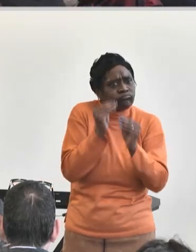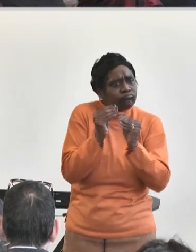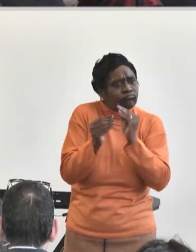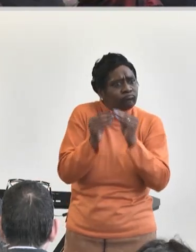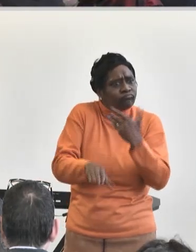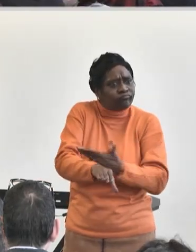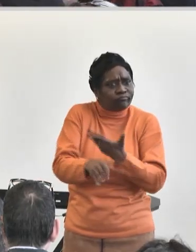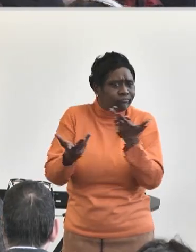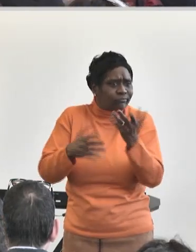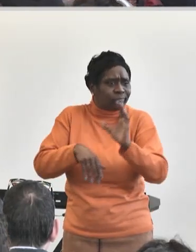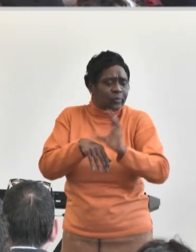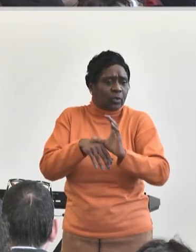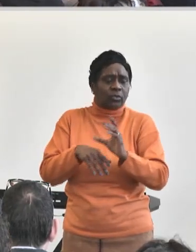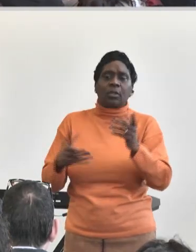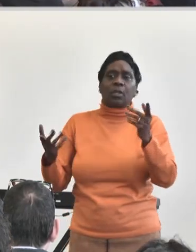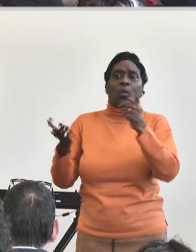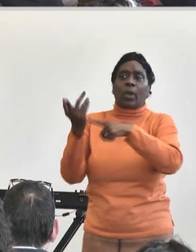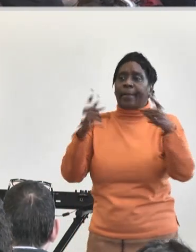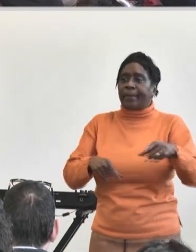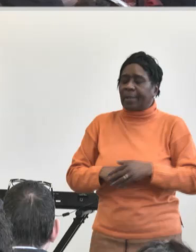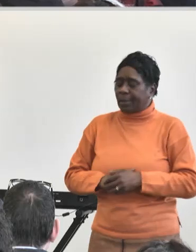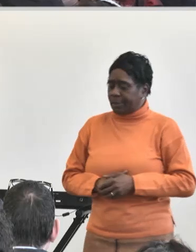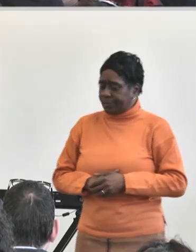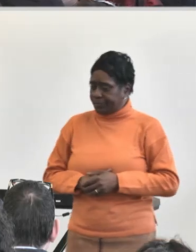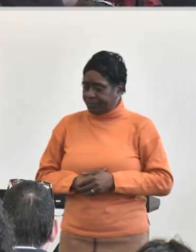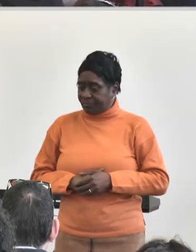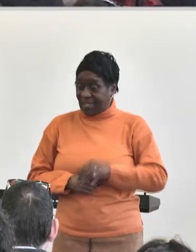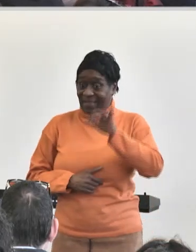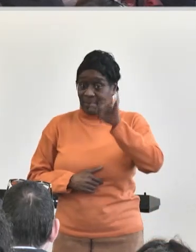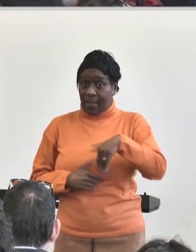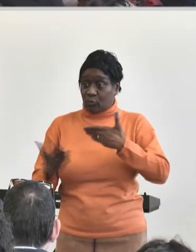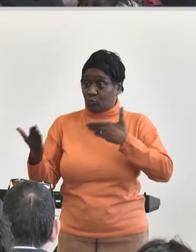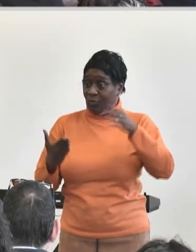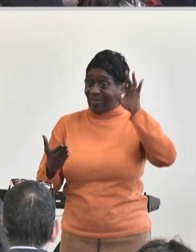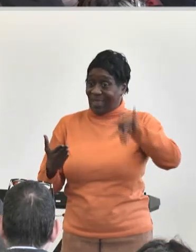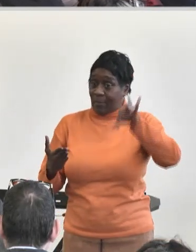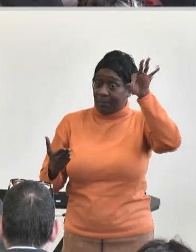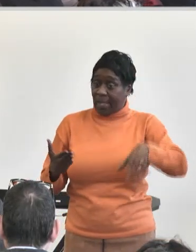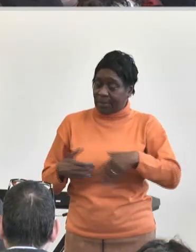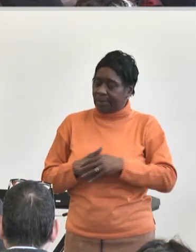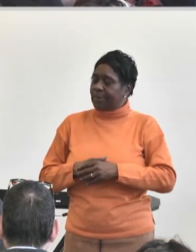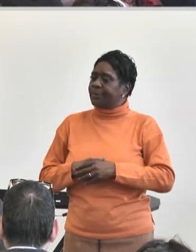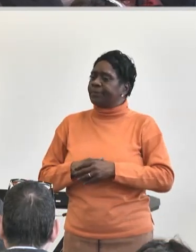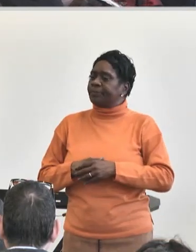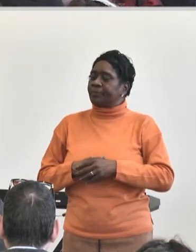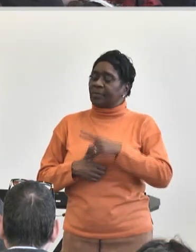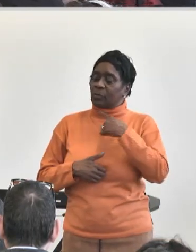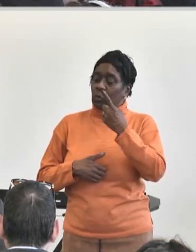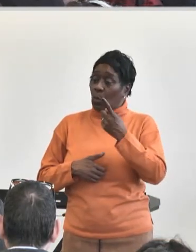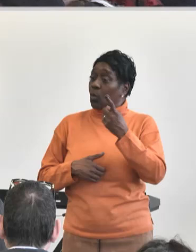Que dieran, pero. And so, entonces, in that service, en ese servicio, he said,